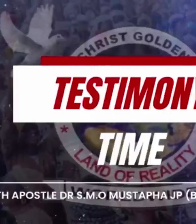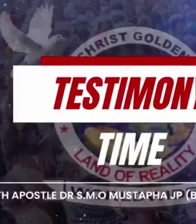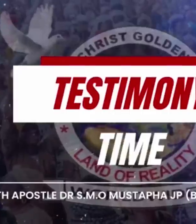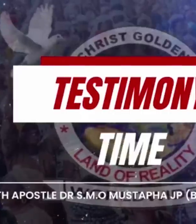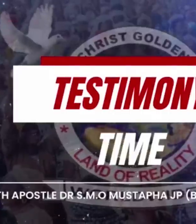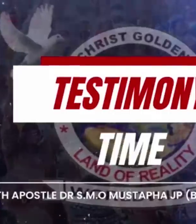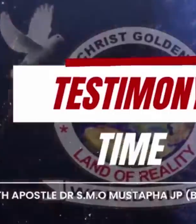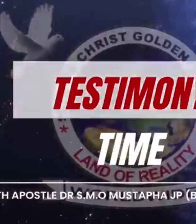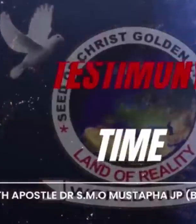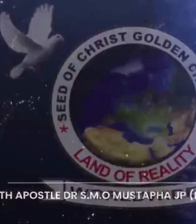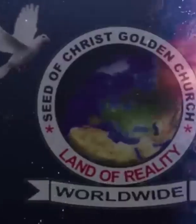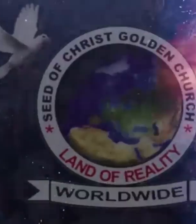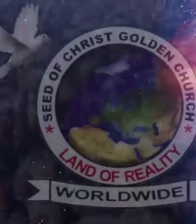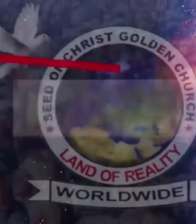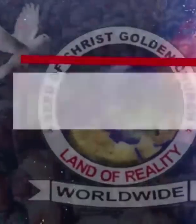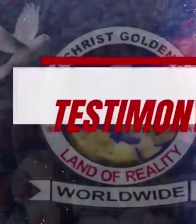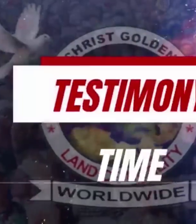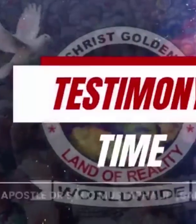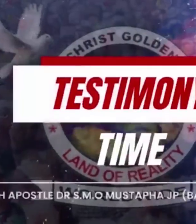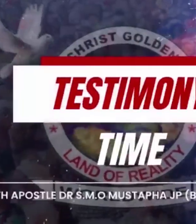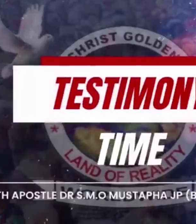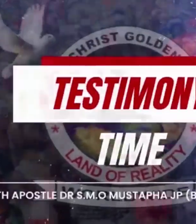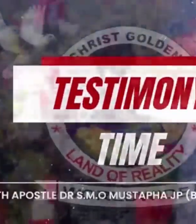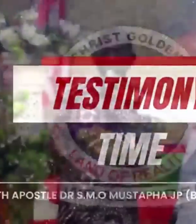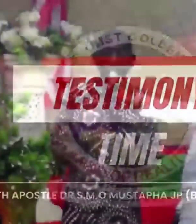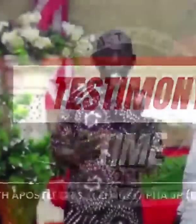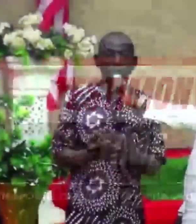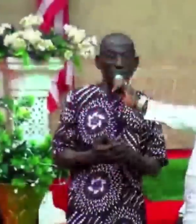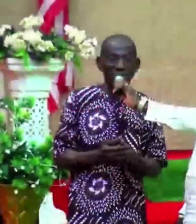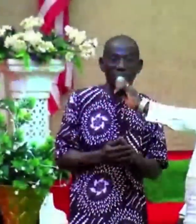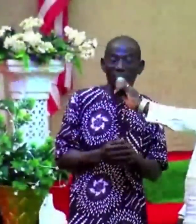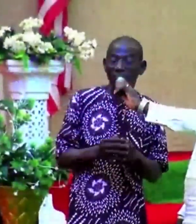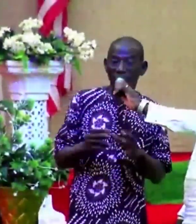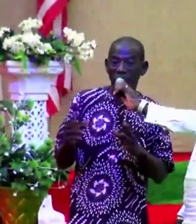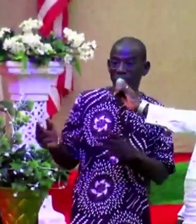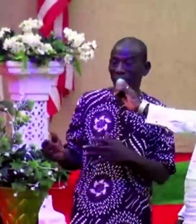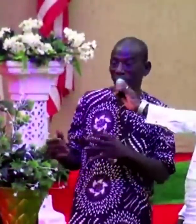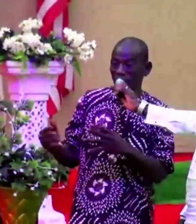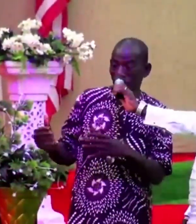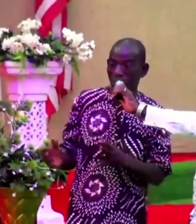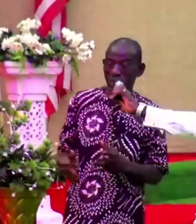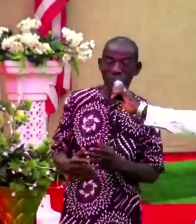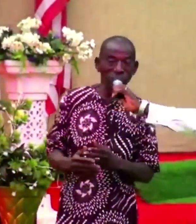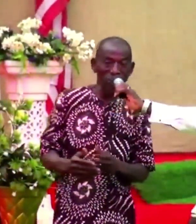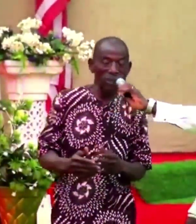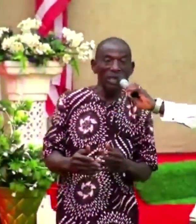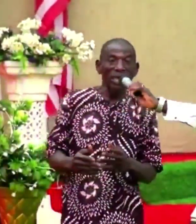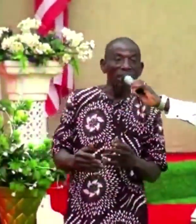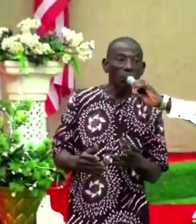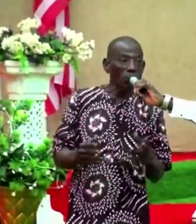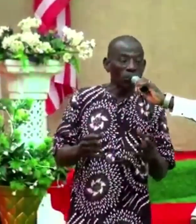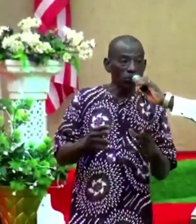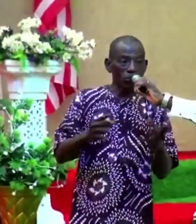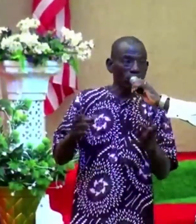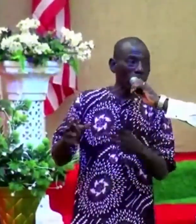leye. Yeah, mo gbo yin. Fun ya n Olorun se ninu aye mi lati gba ti mo ti wa sinu ijo.